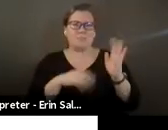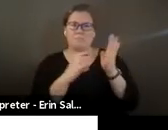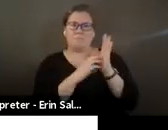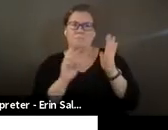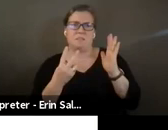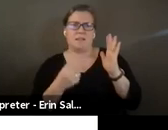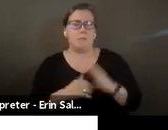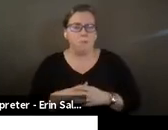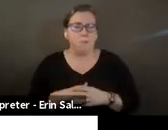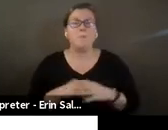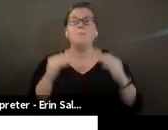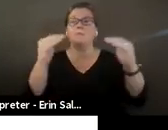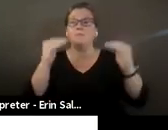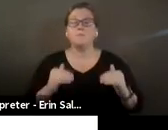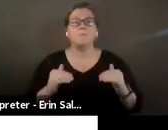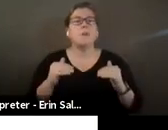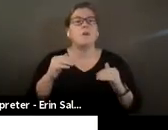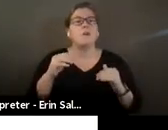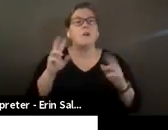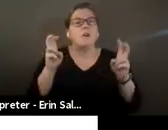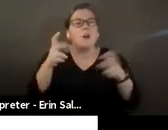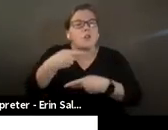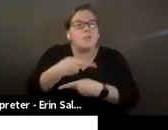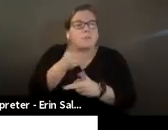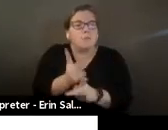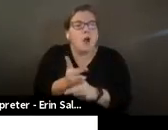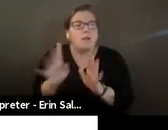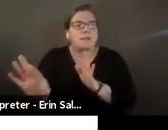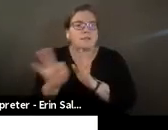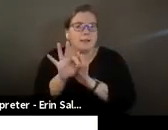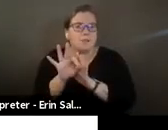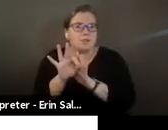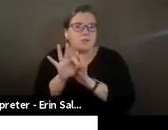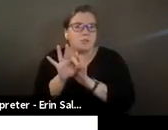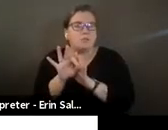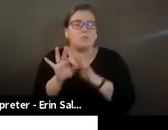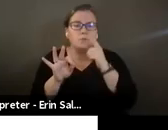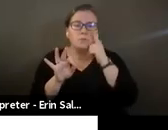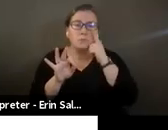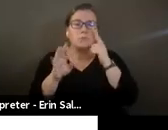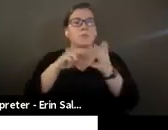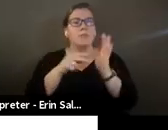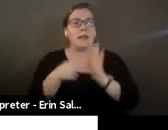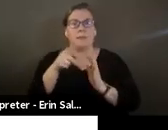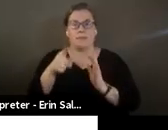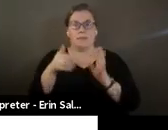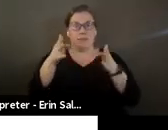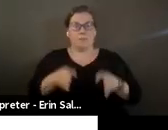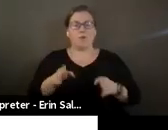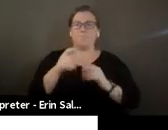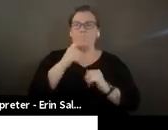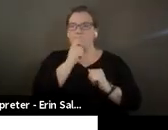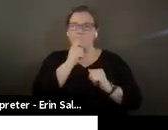And the product selection is where the individual or the applicant can select the device that they would like to